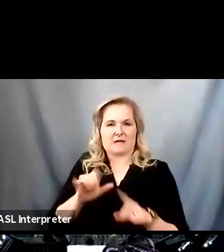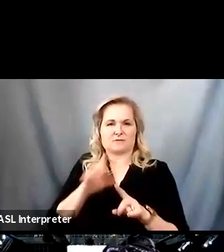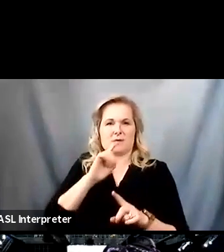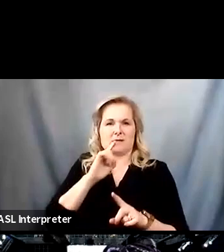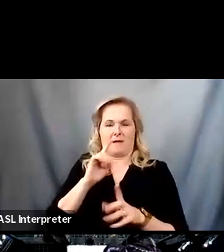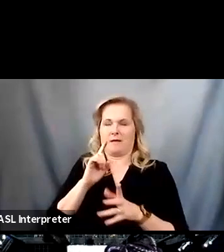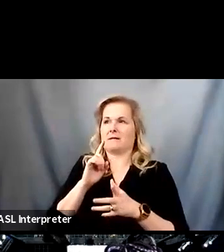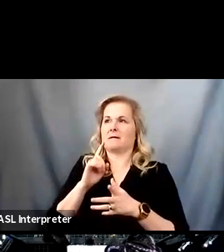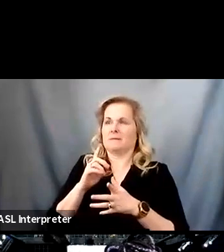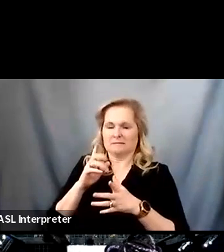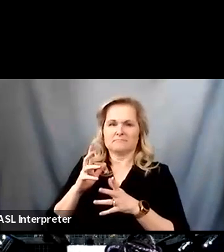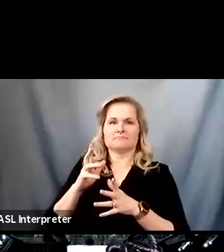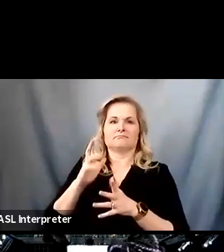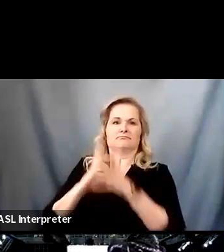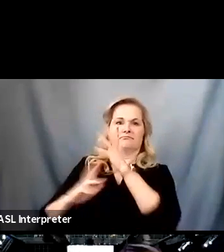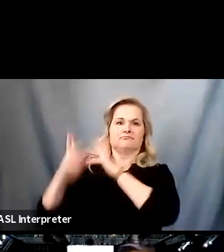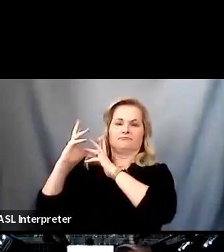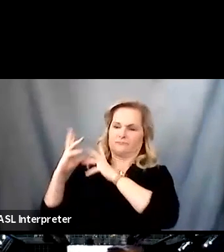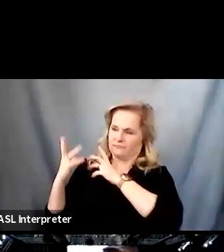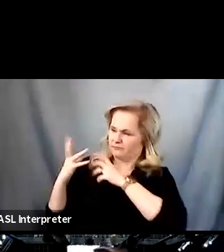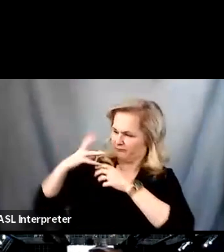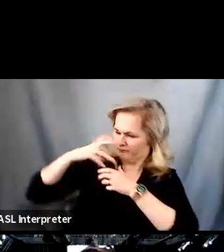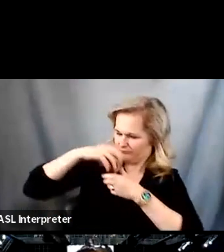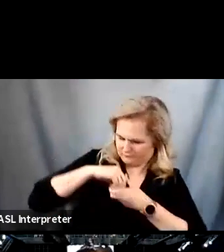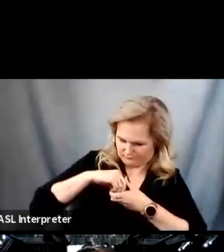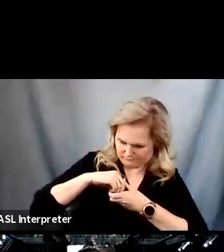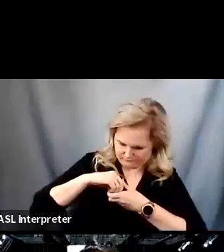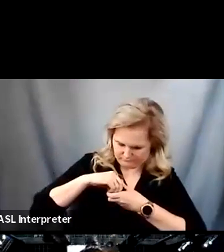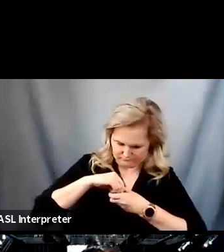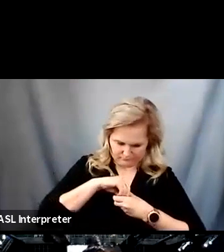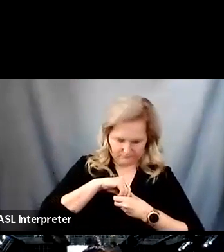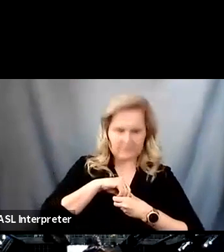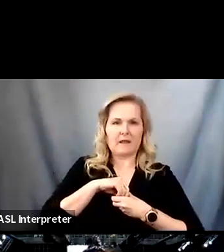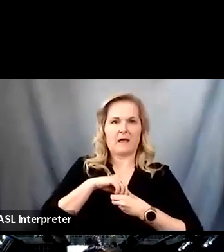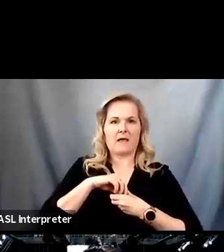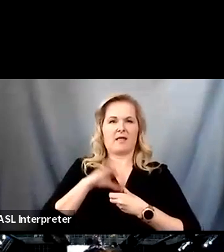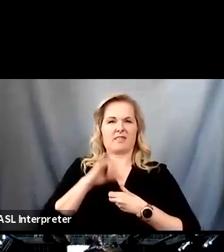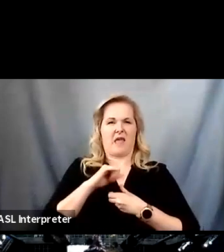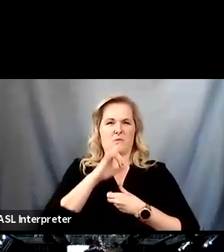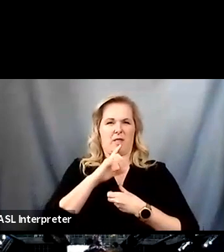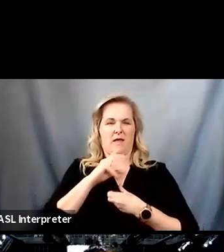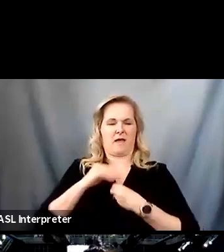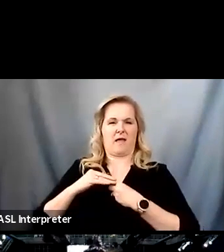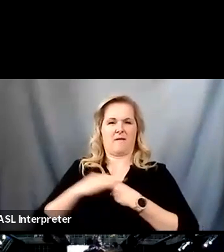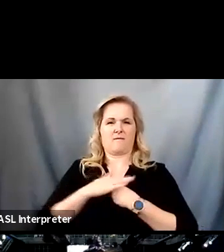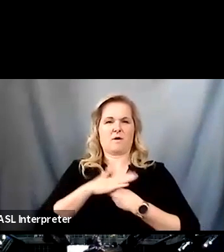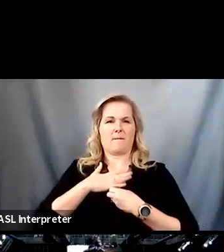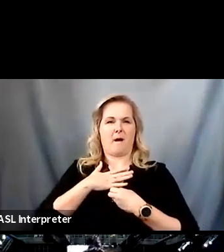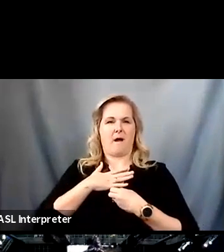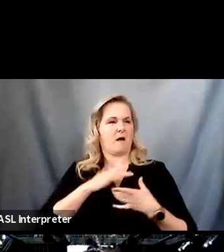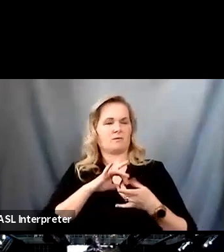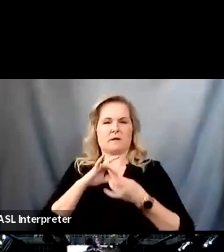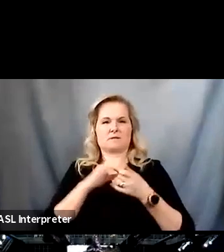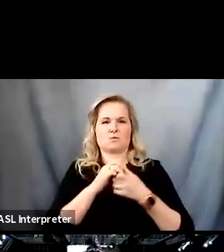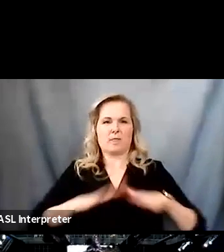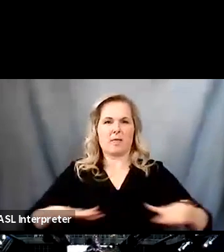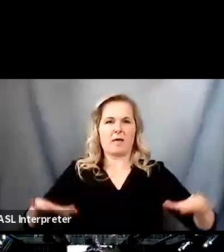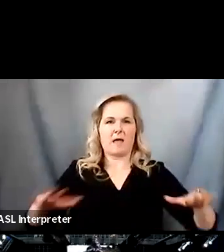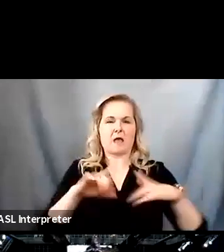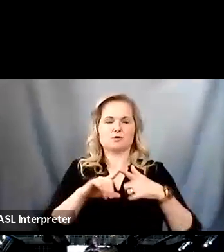my the ways in which I think about land and my relationship to land and my relationship to migration